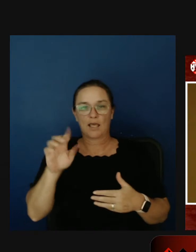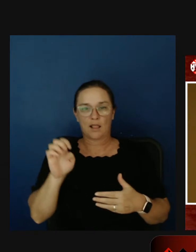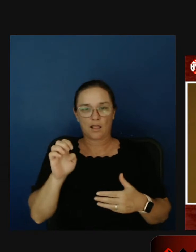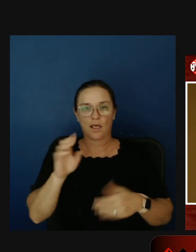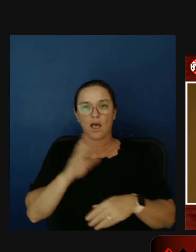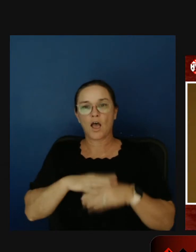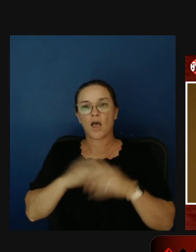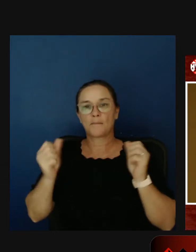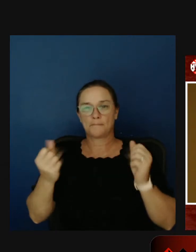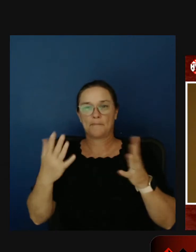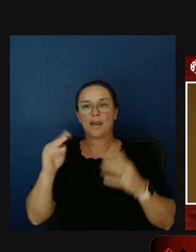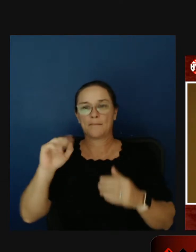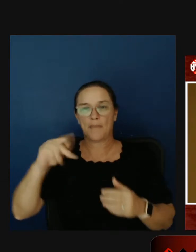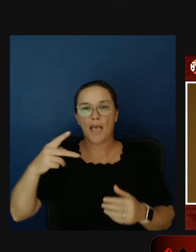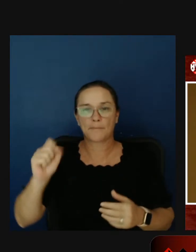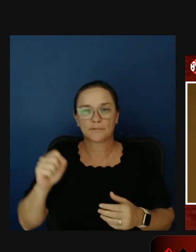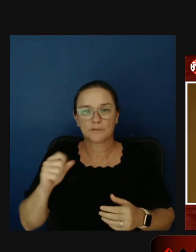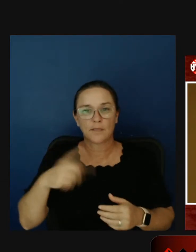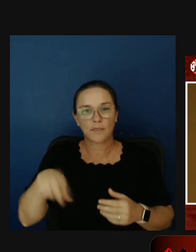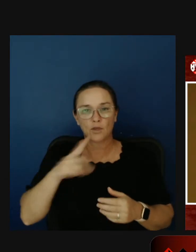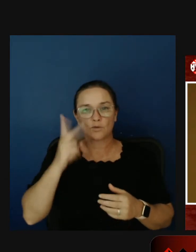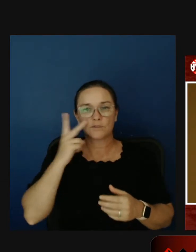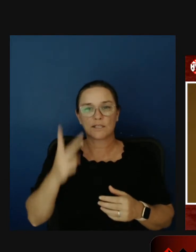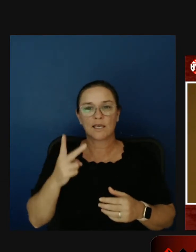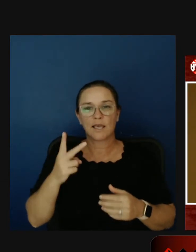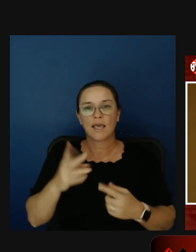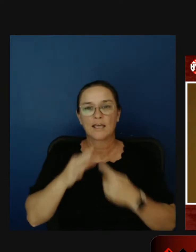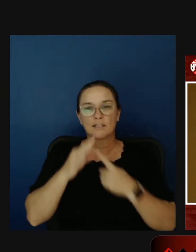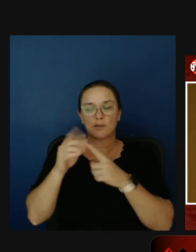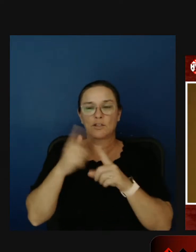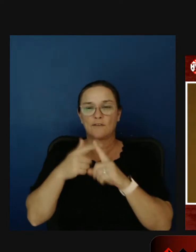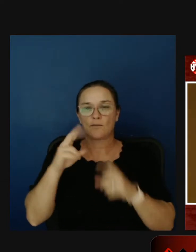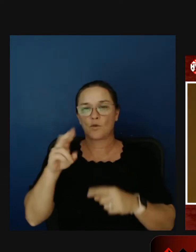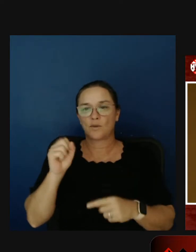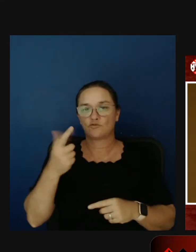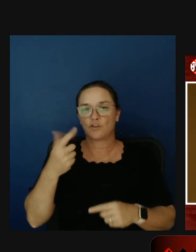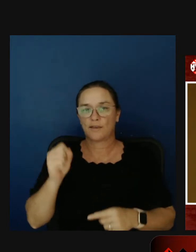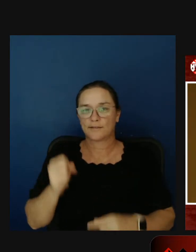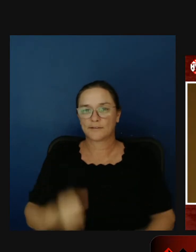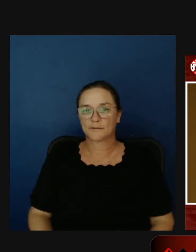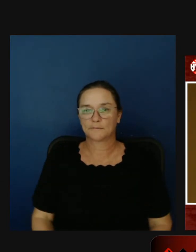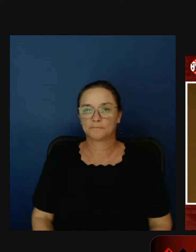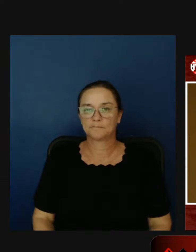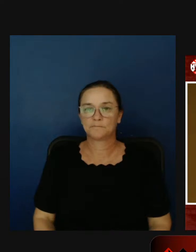of maps that you'll find, especially published by the USGS.